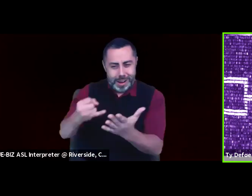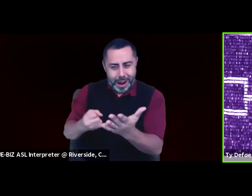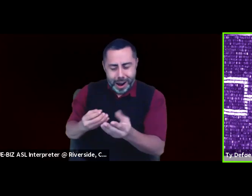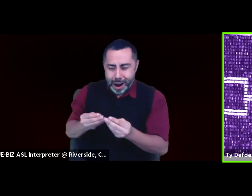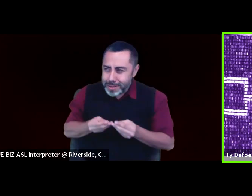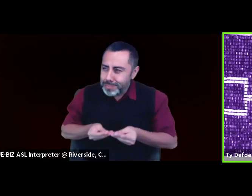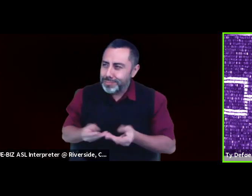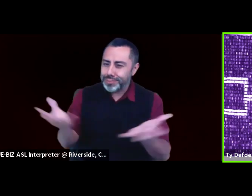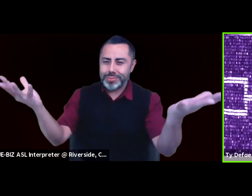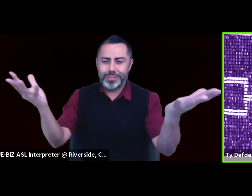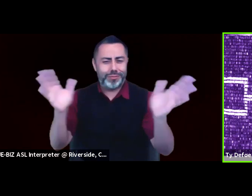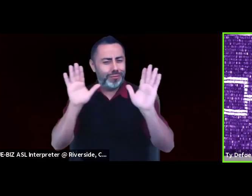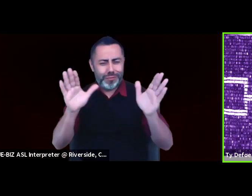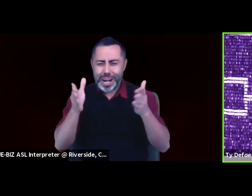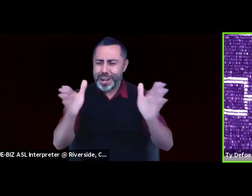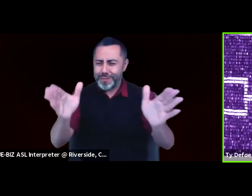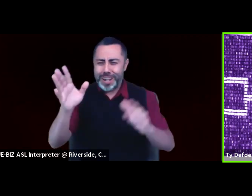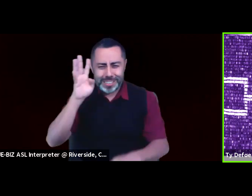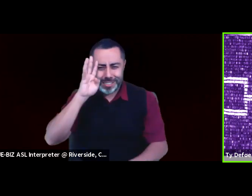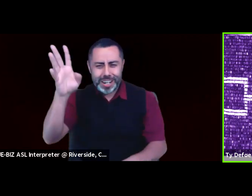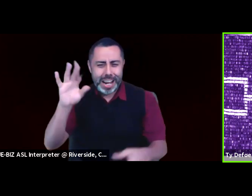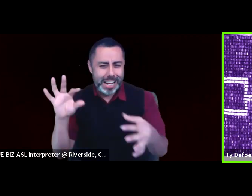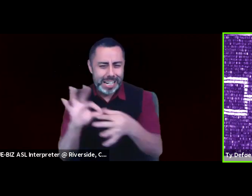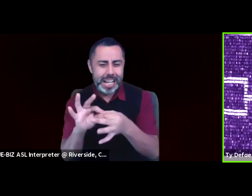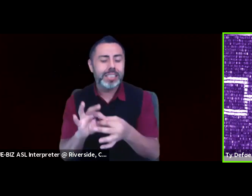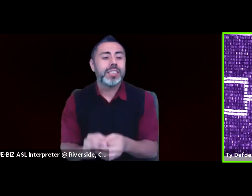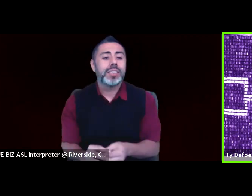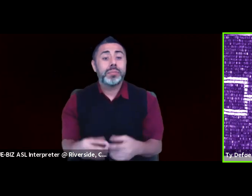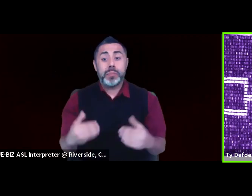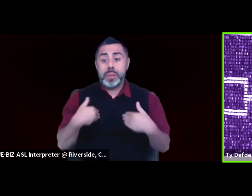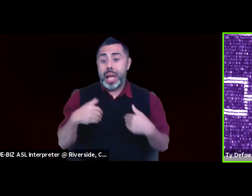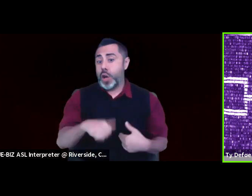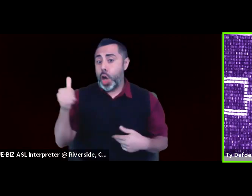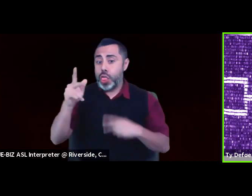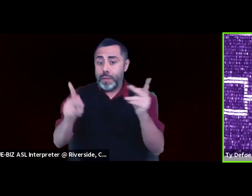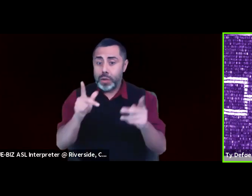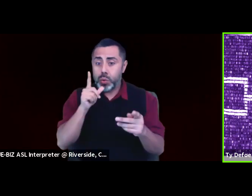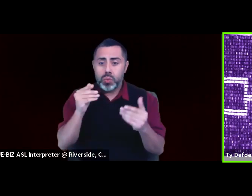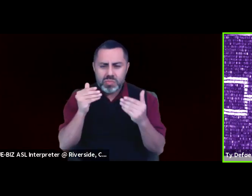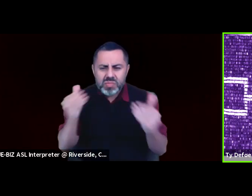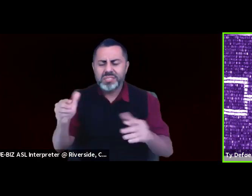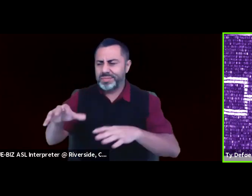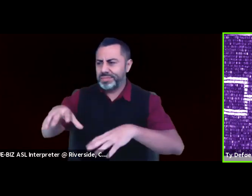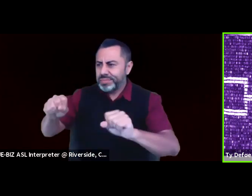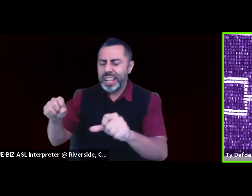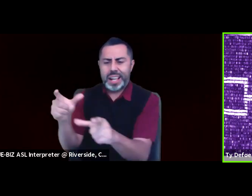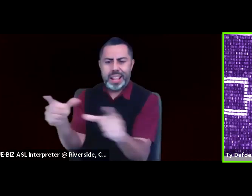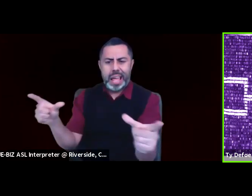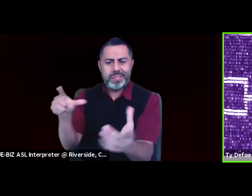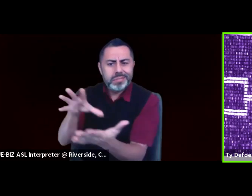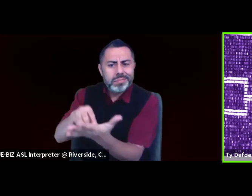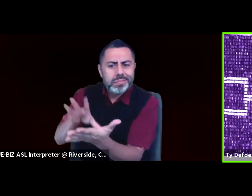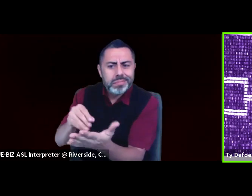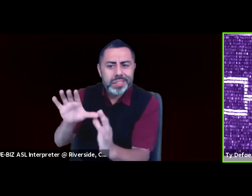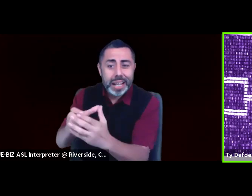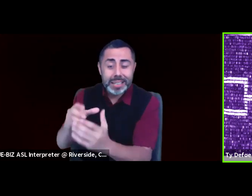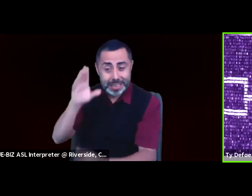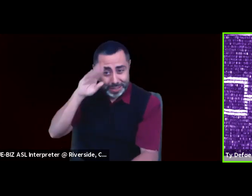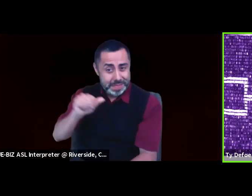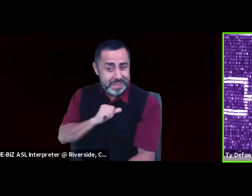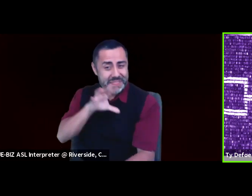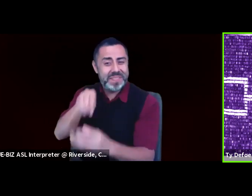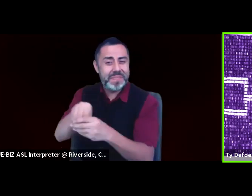also folks who have been going on into language learning classes, and this is something that I've been participating in